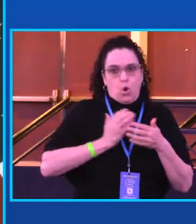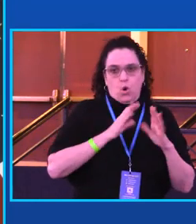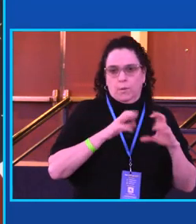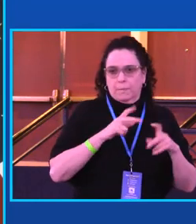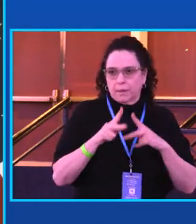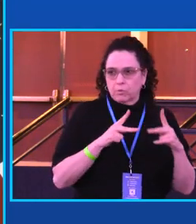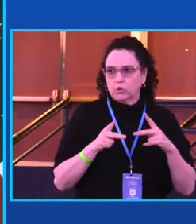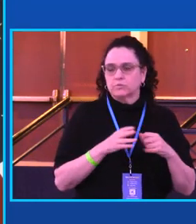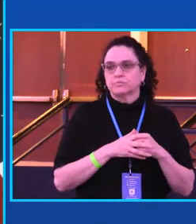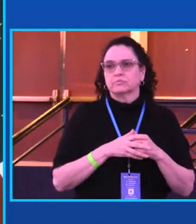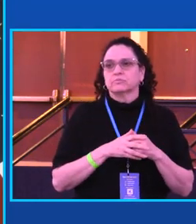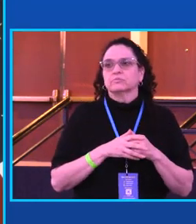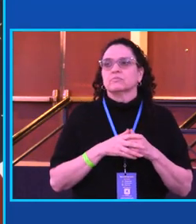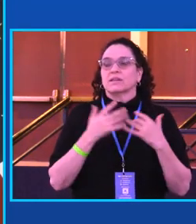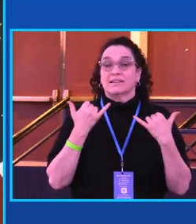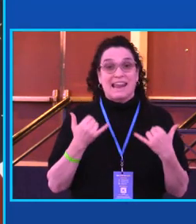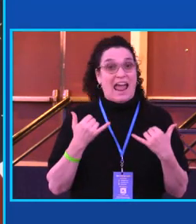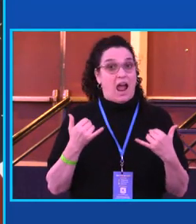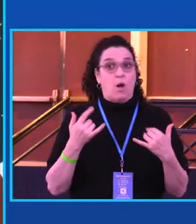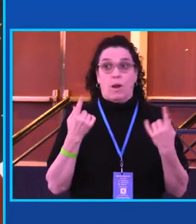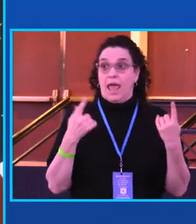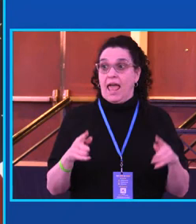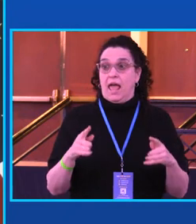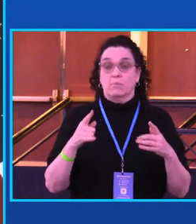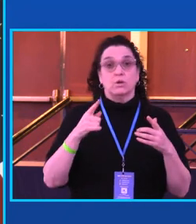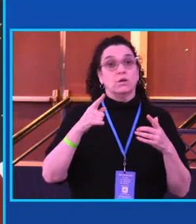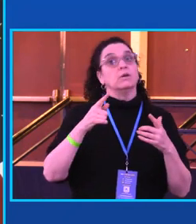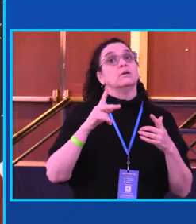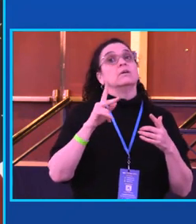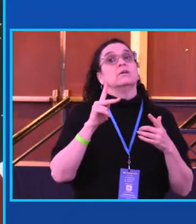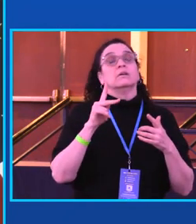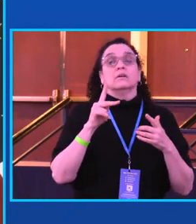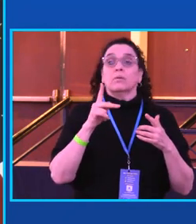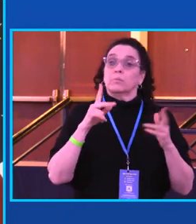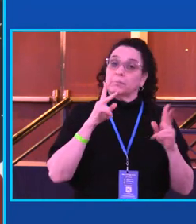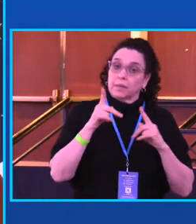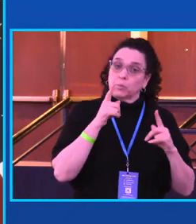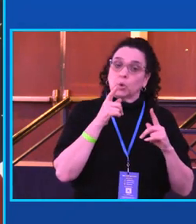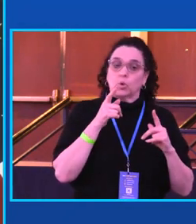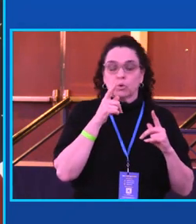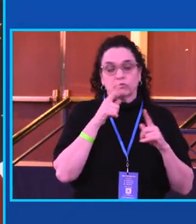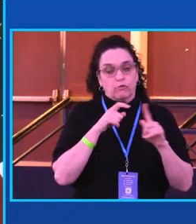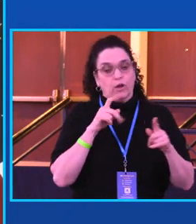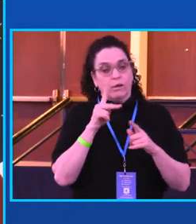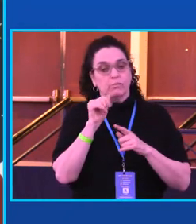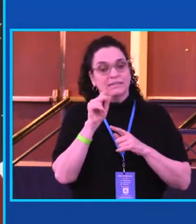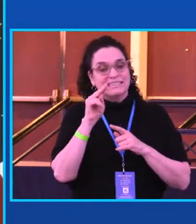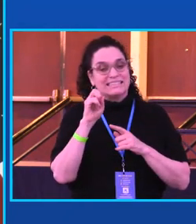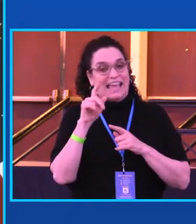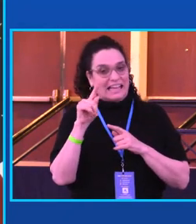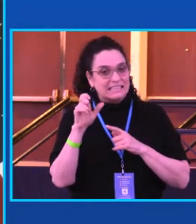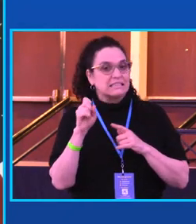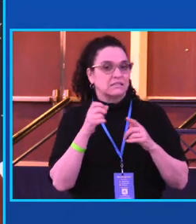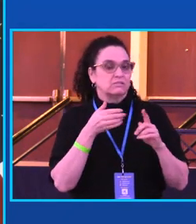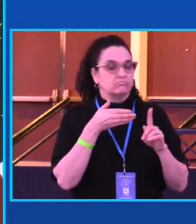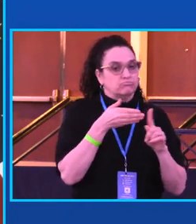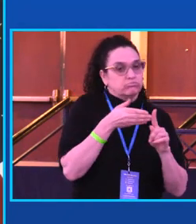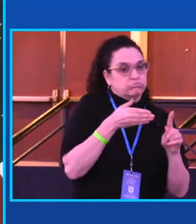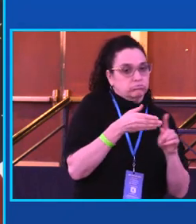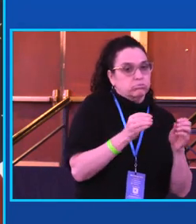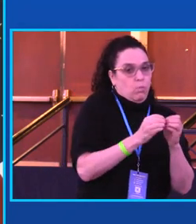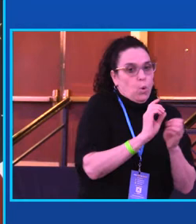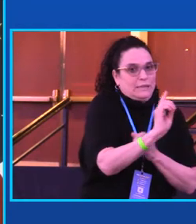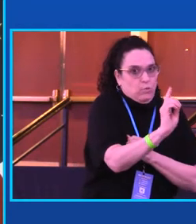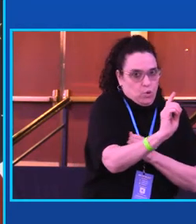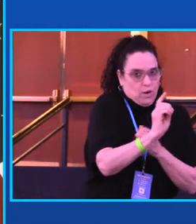greener pastures. Now, they're coming back in for the same reason. That is what a few years of Democratic leadership can do.